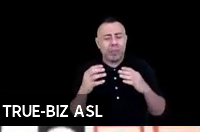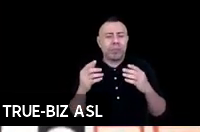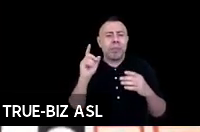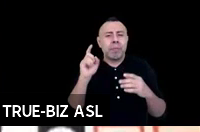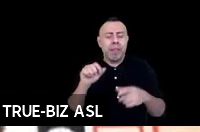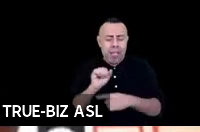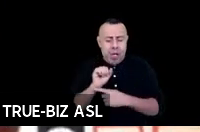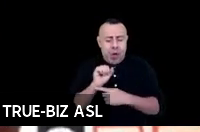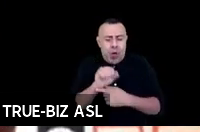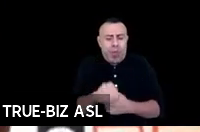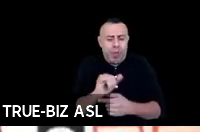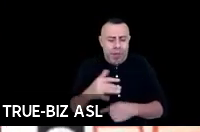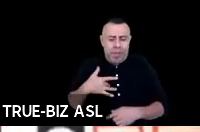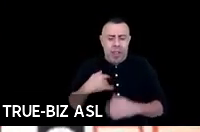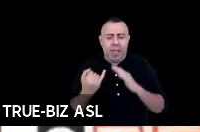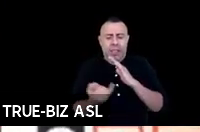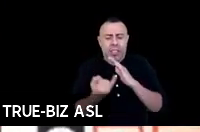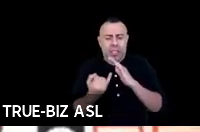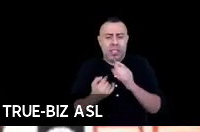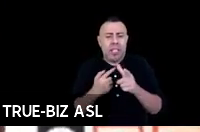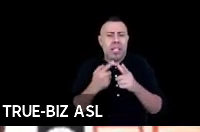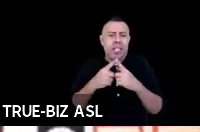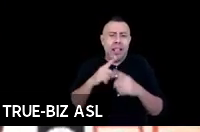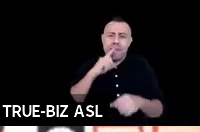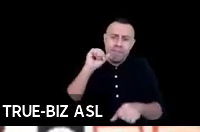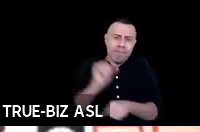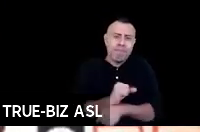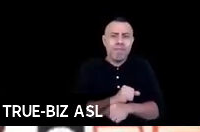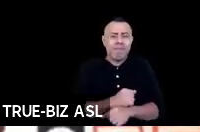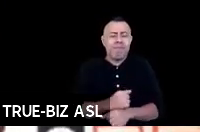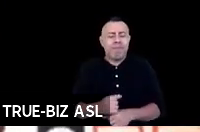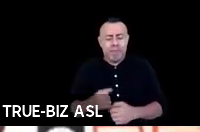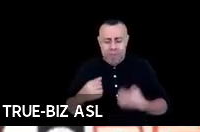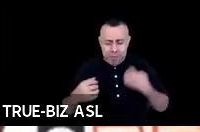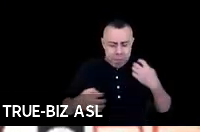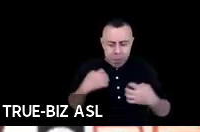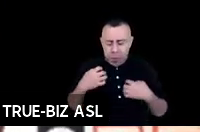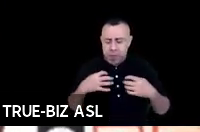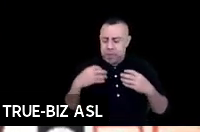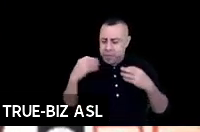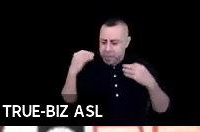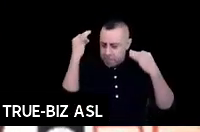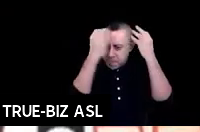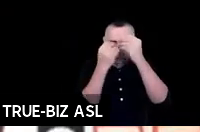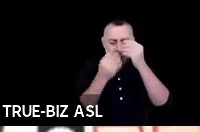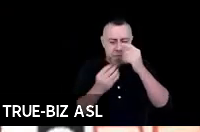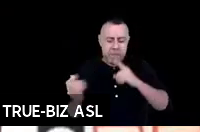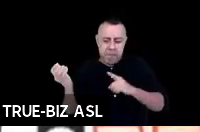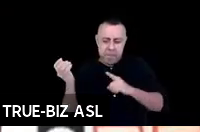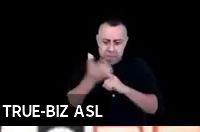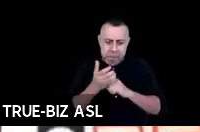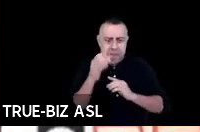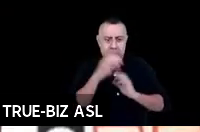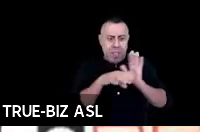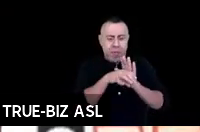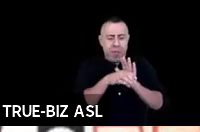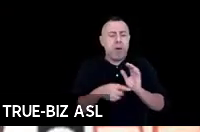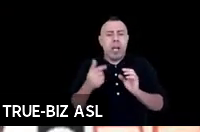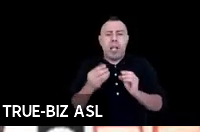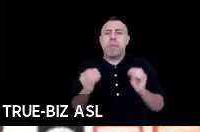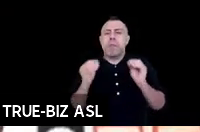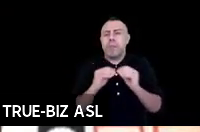that isolation to actually put real feeling and thought into a character is a little more challenging than it would be in